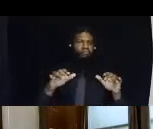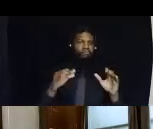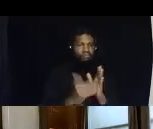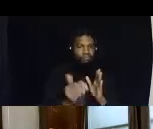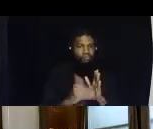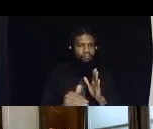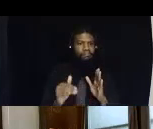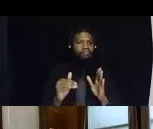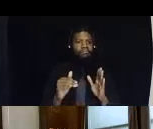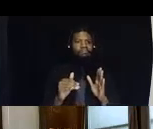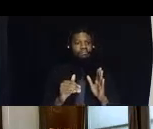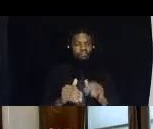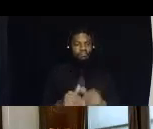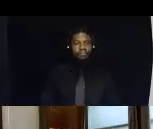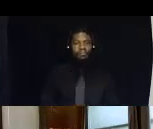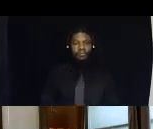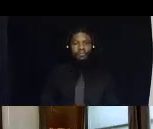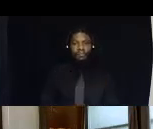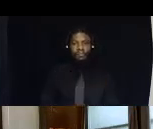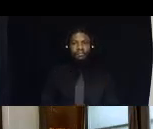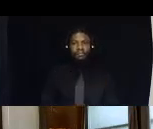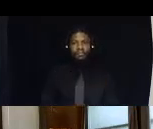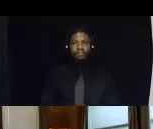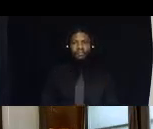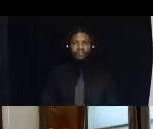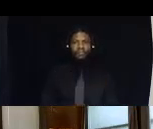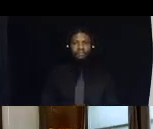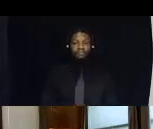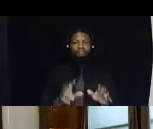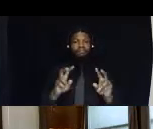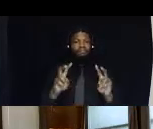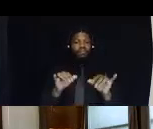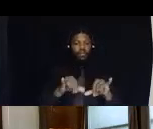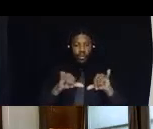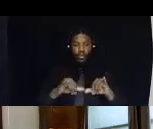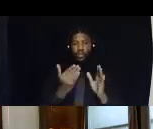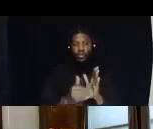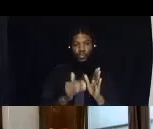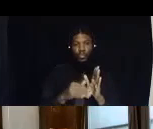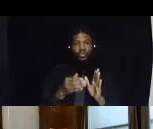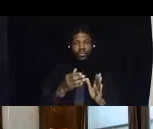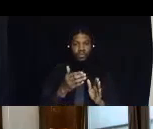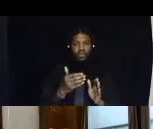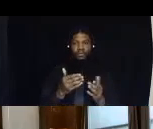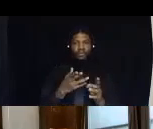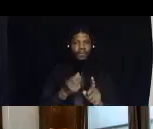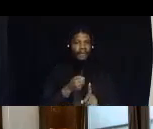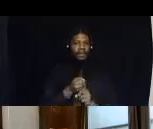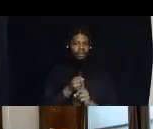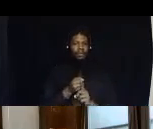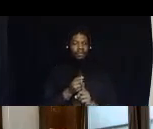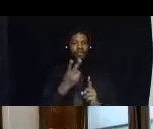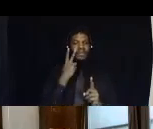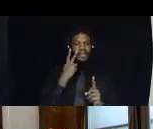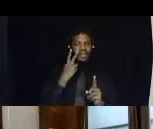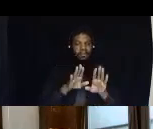has like, I guess, an impact in seeing them side by side,